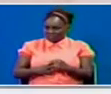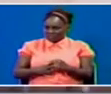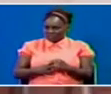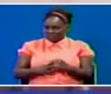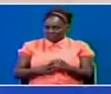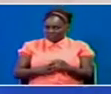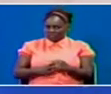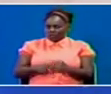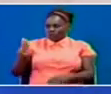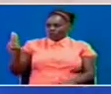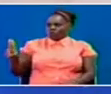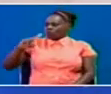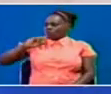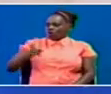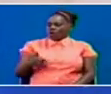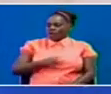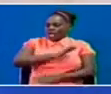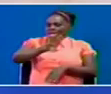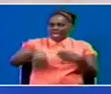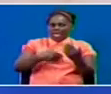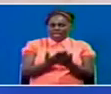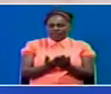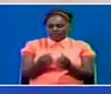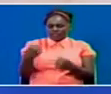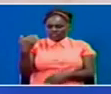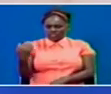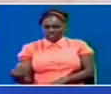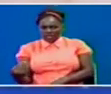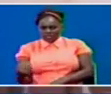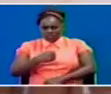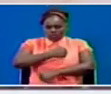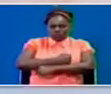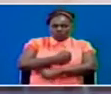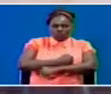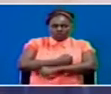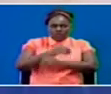the president has directed us to ensure that every child